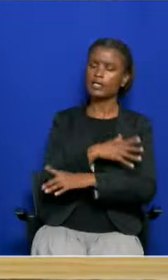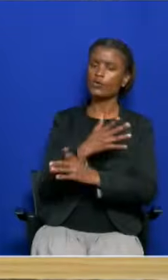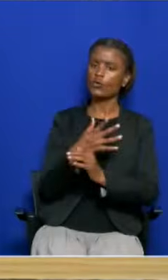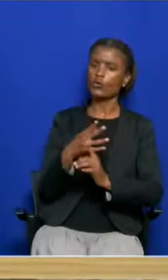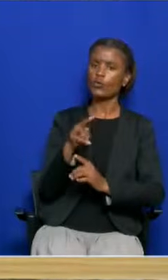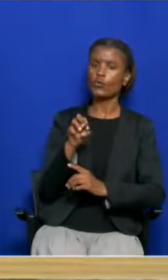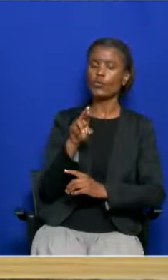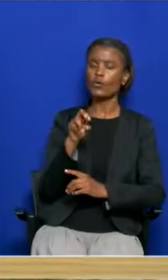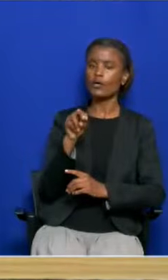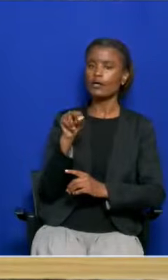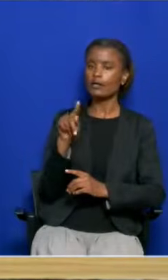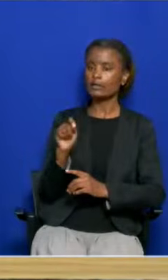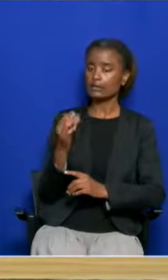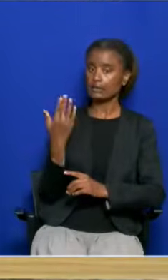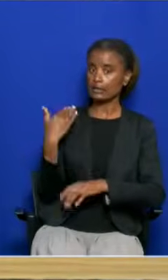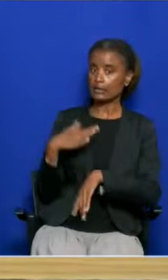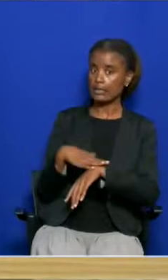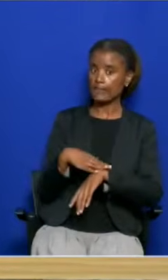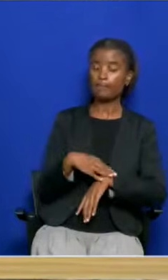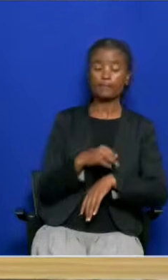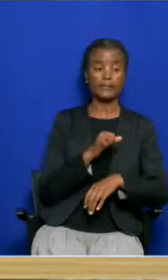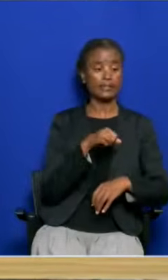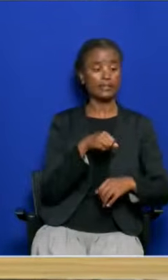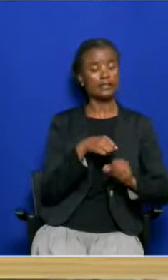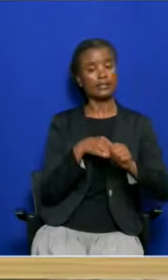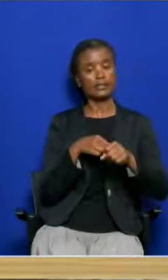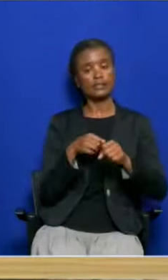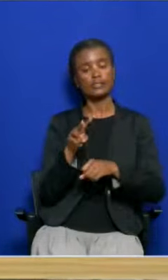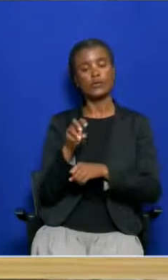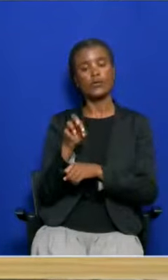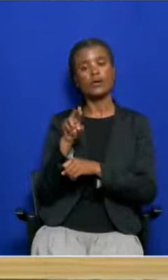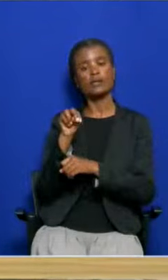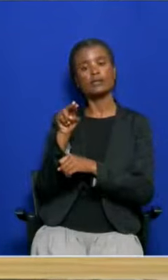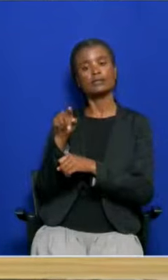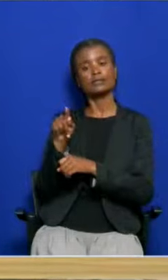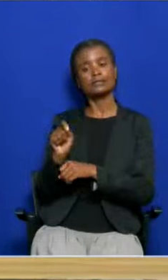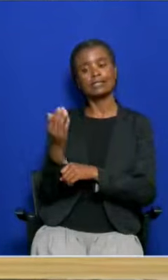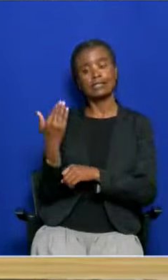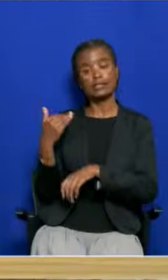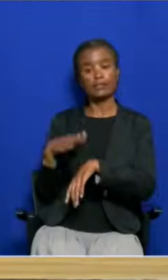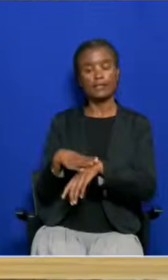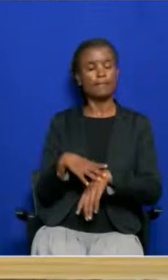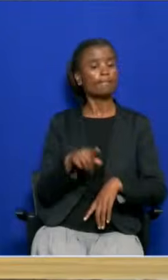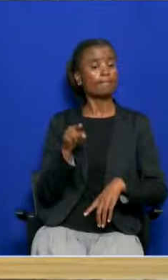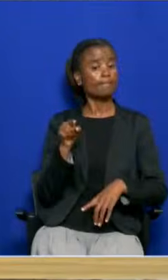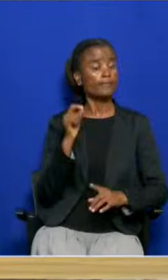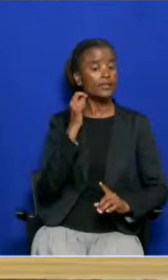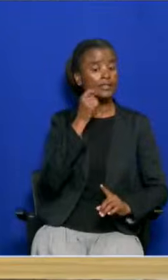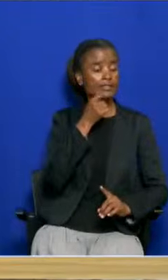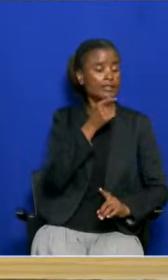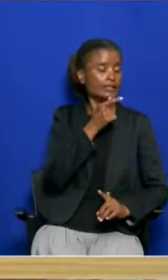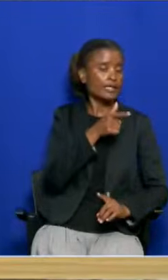warrant. What did Warrant Officer Zungu tell you, and what did he tell you?